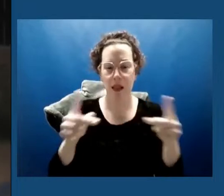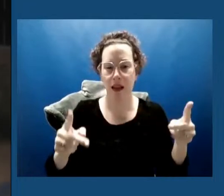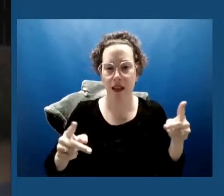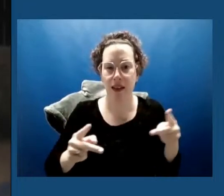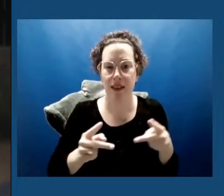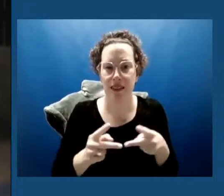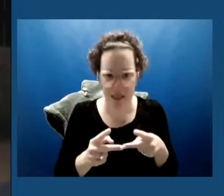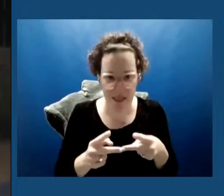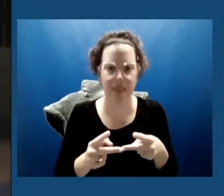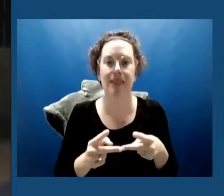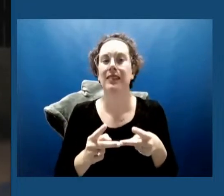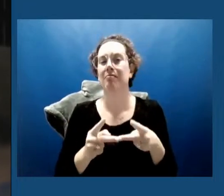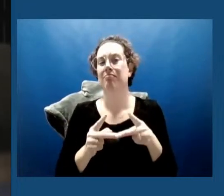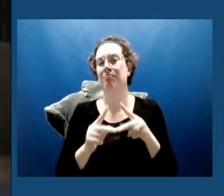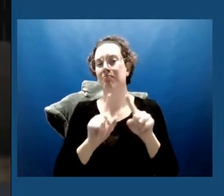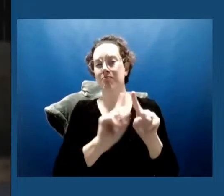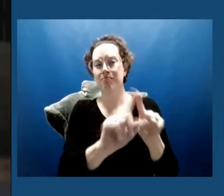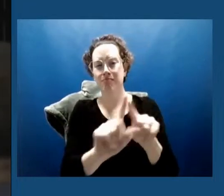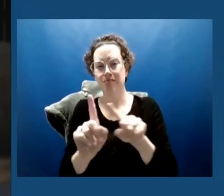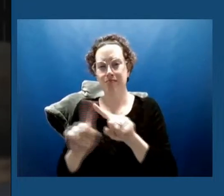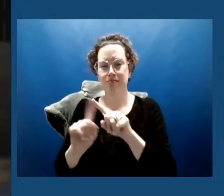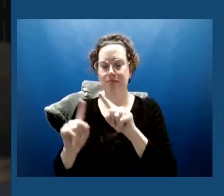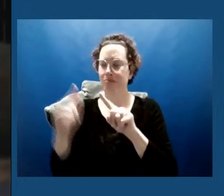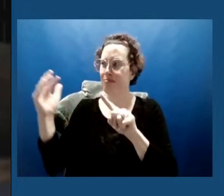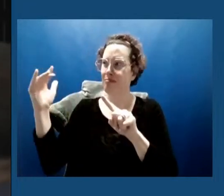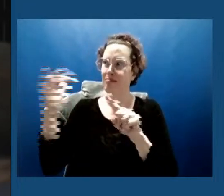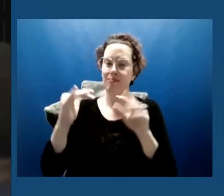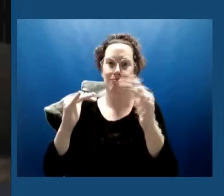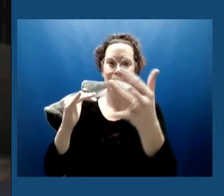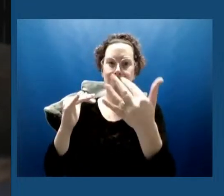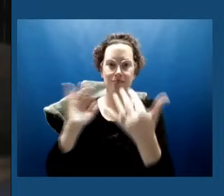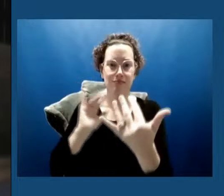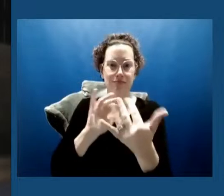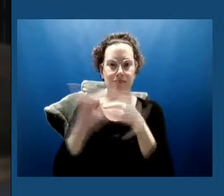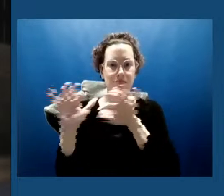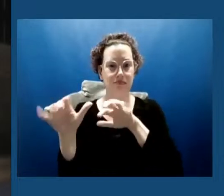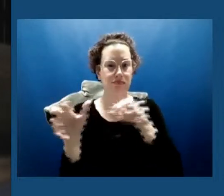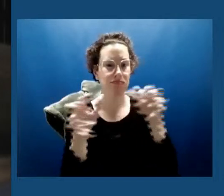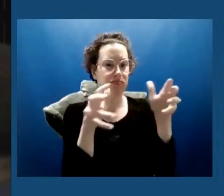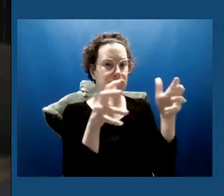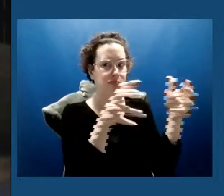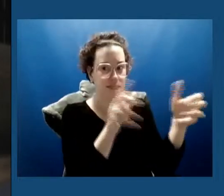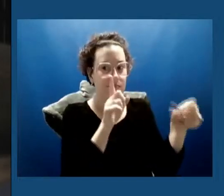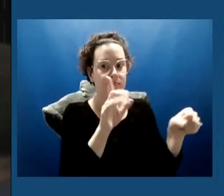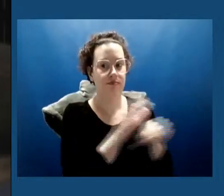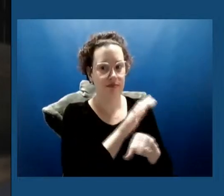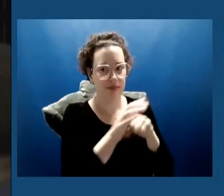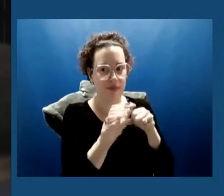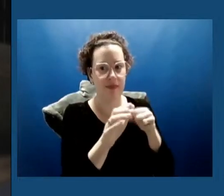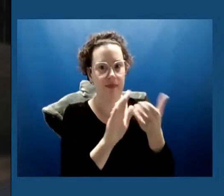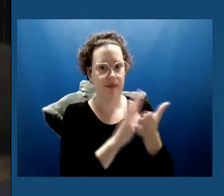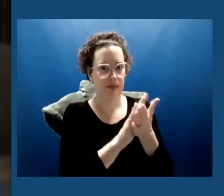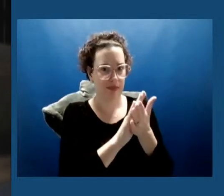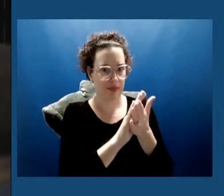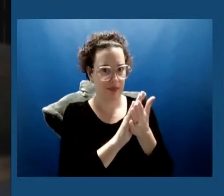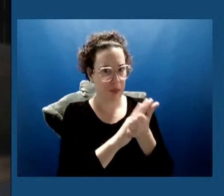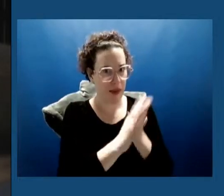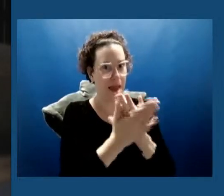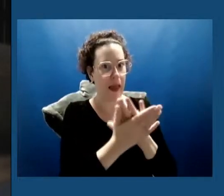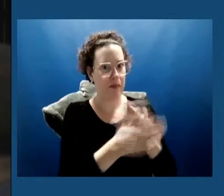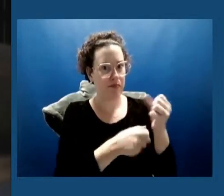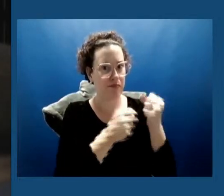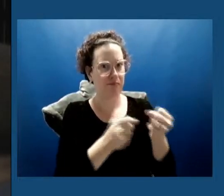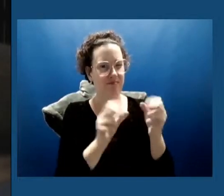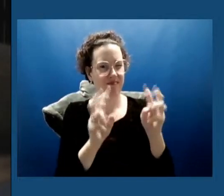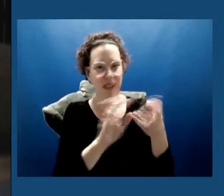from Liverpool and from Clay and from Cicero and all the districts actually started becoming a community with each other. So, and